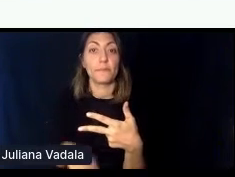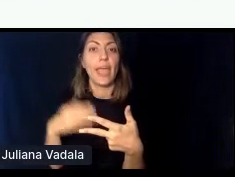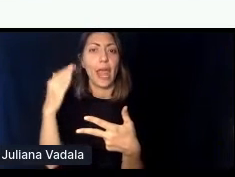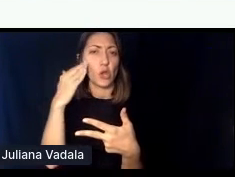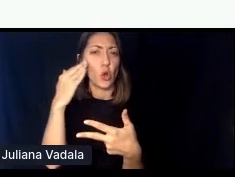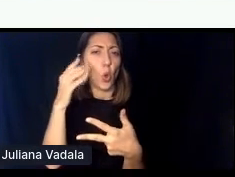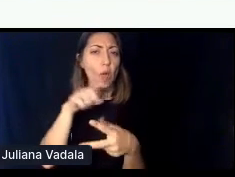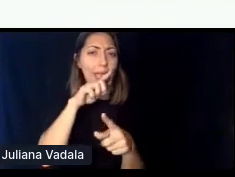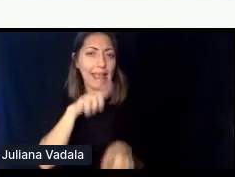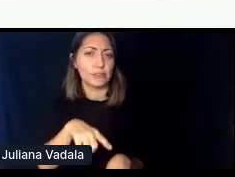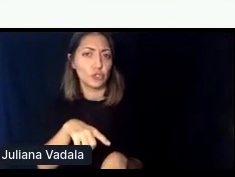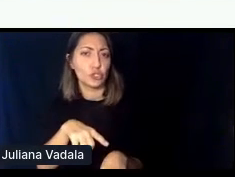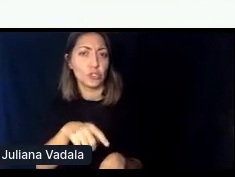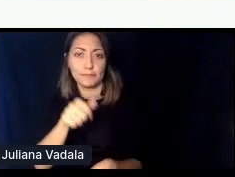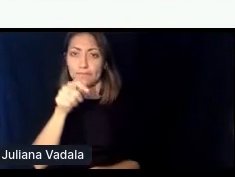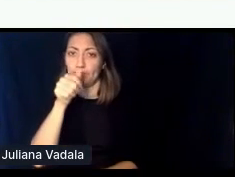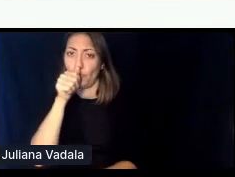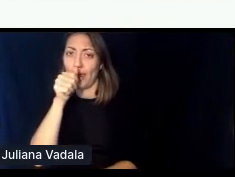anonymous.